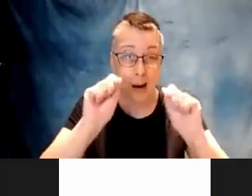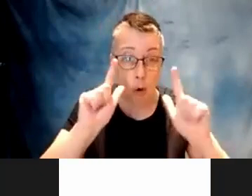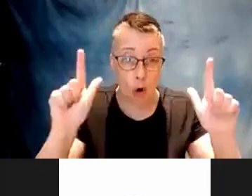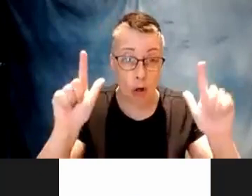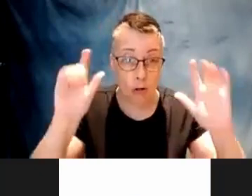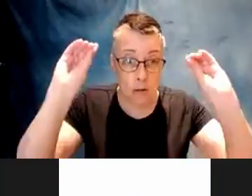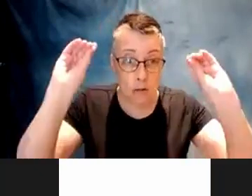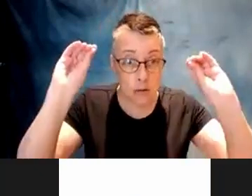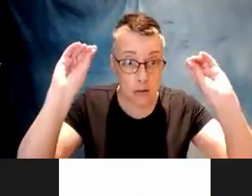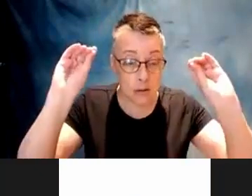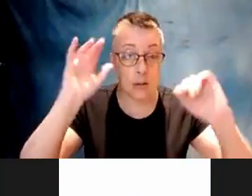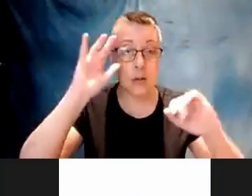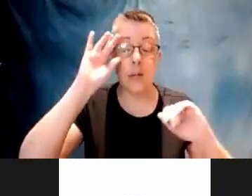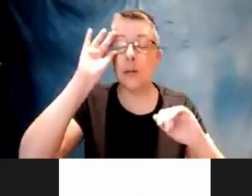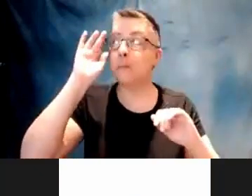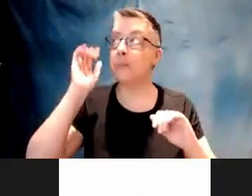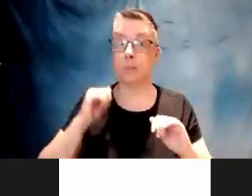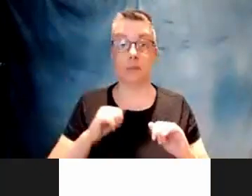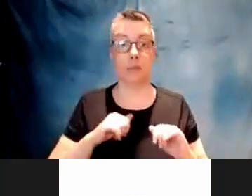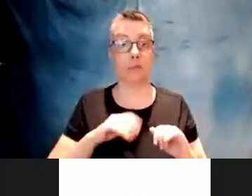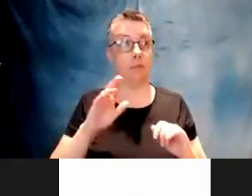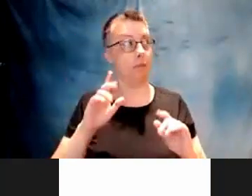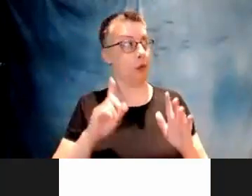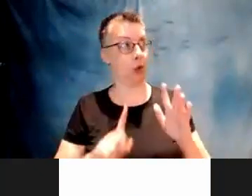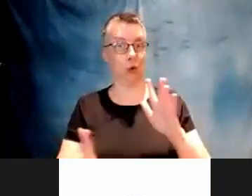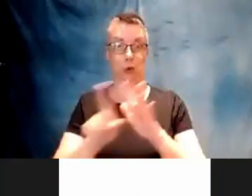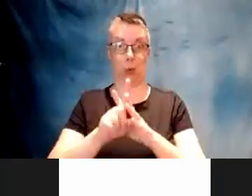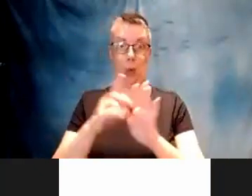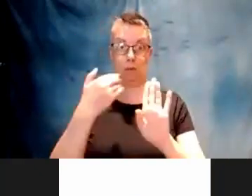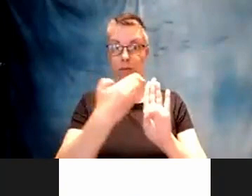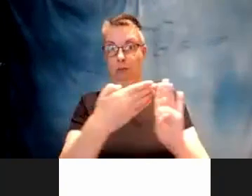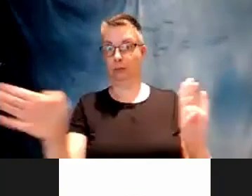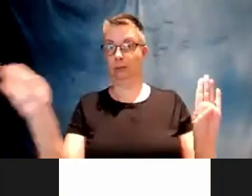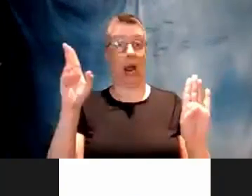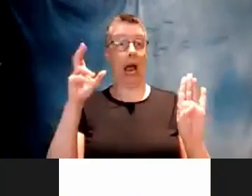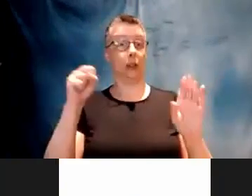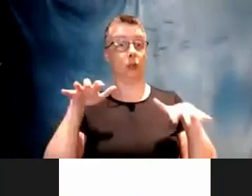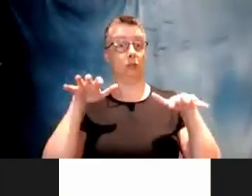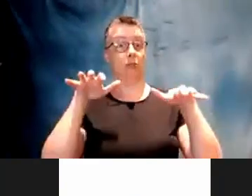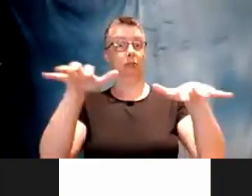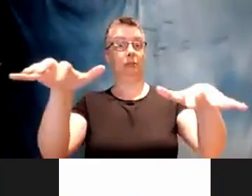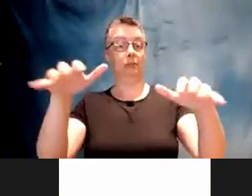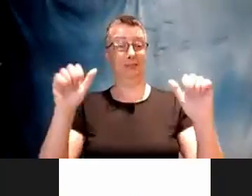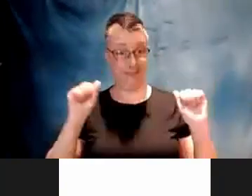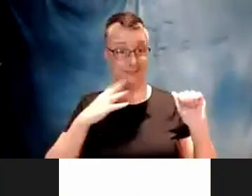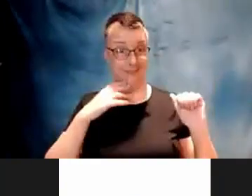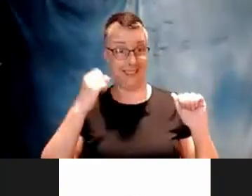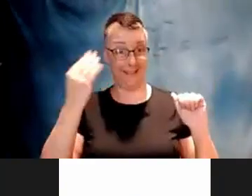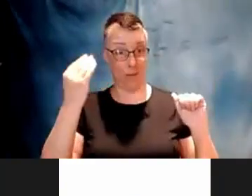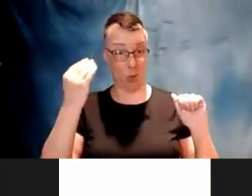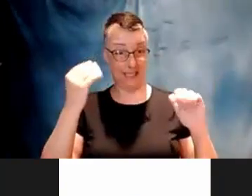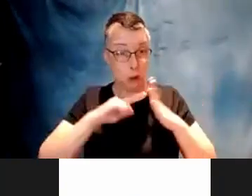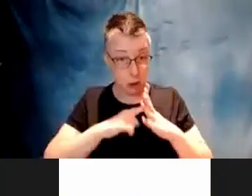mean, imagine go to high school at the age of 14, beginning